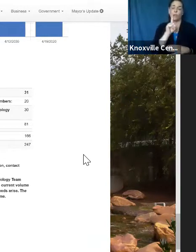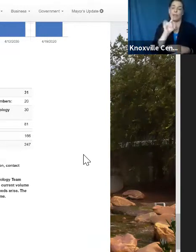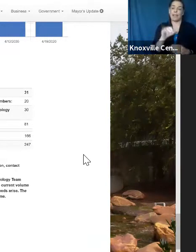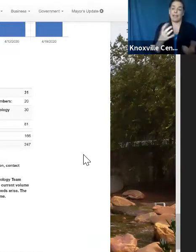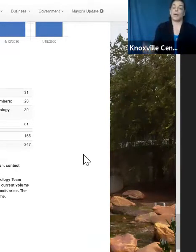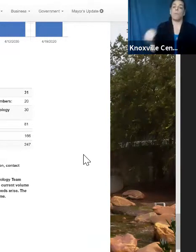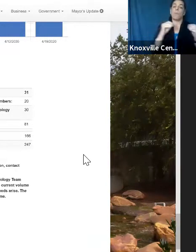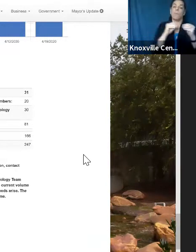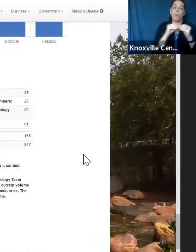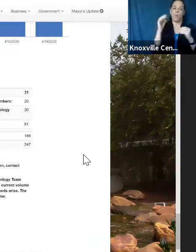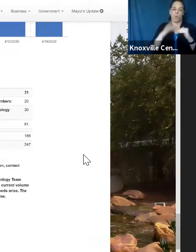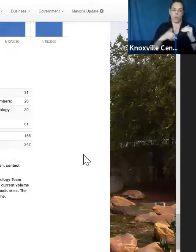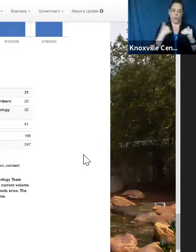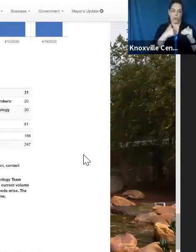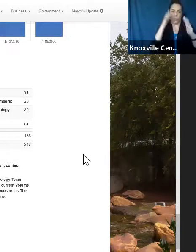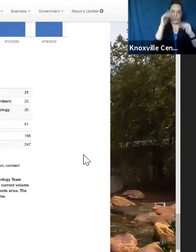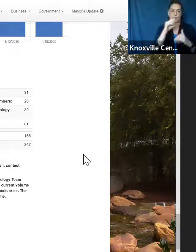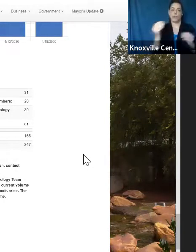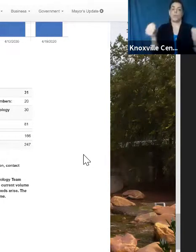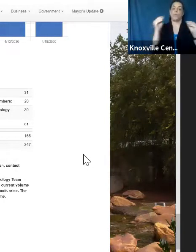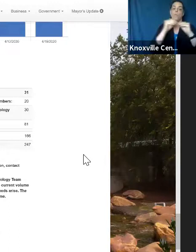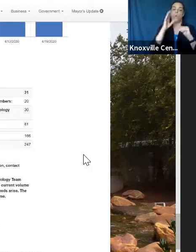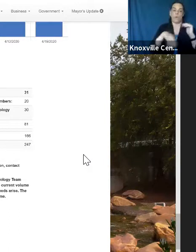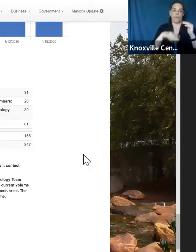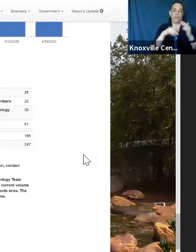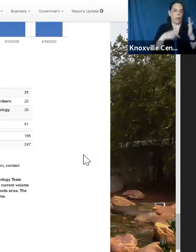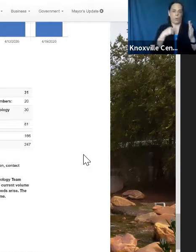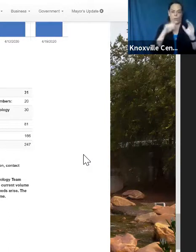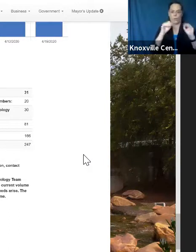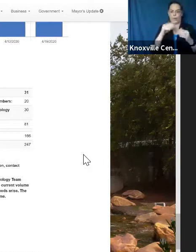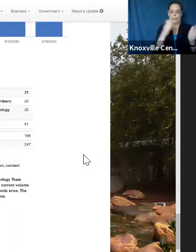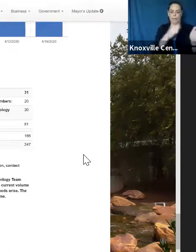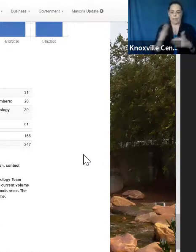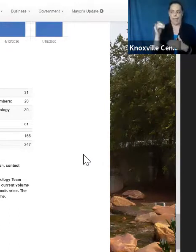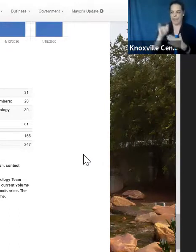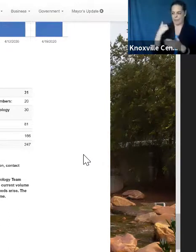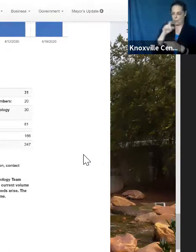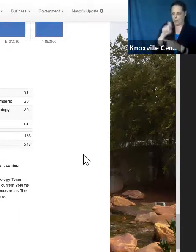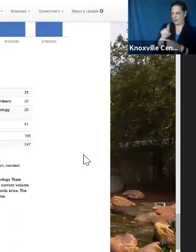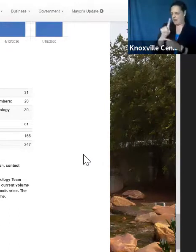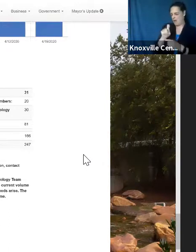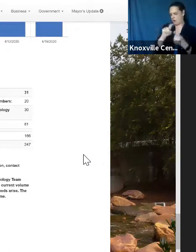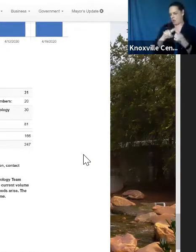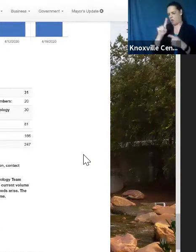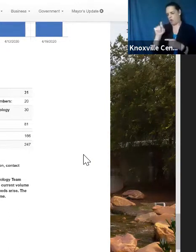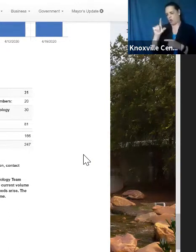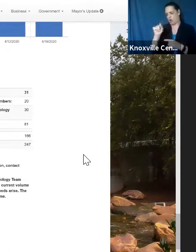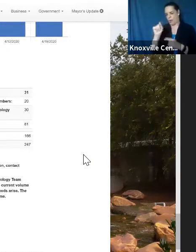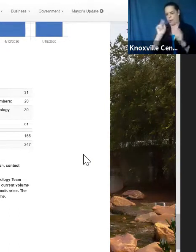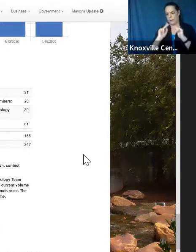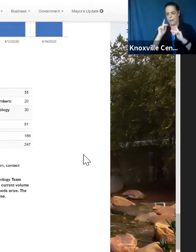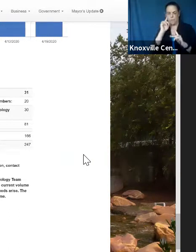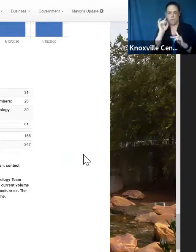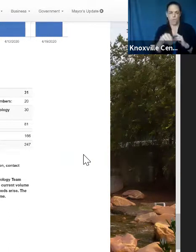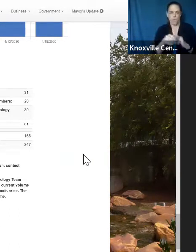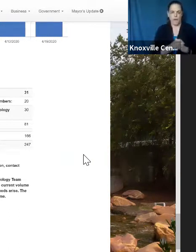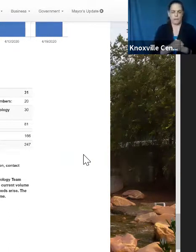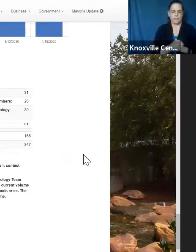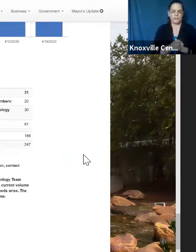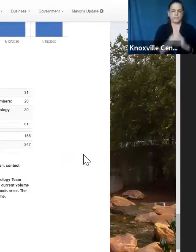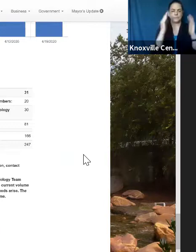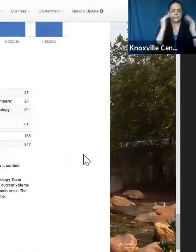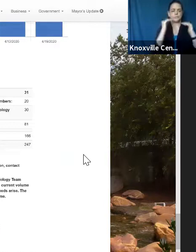we anticipated and what's listed in our plan of needing about 100 to 120 people for this response. The